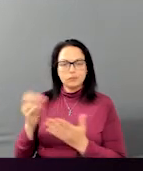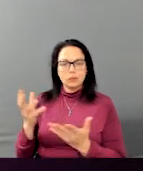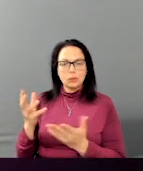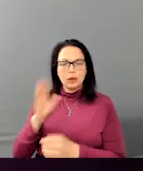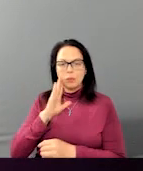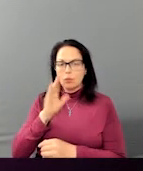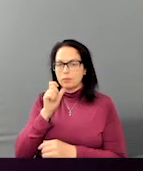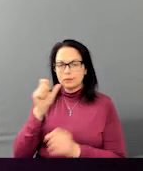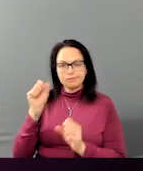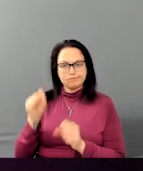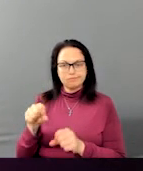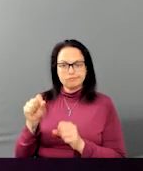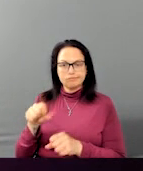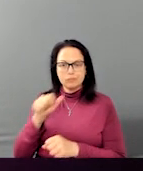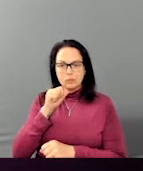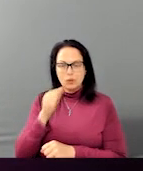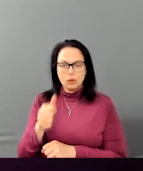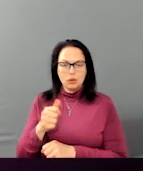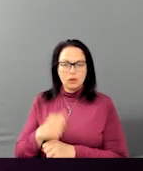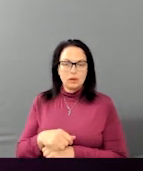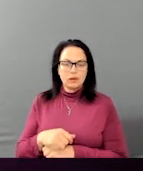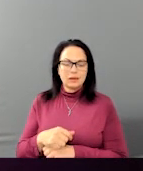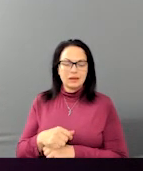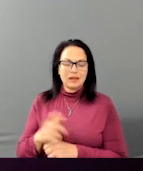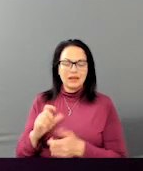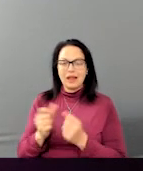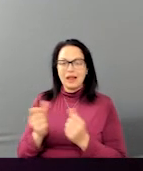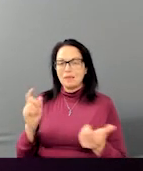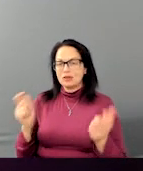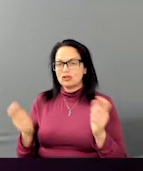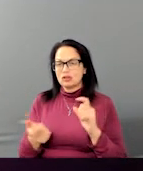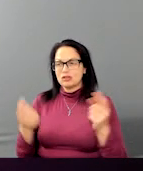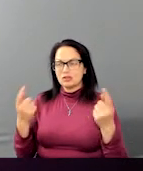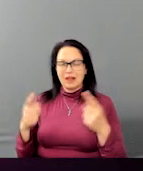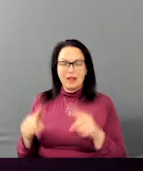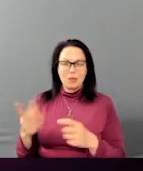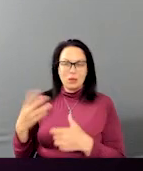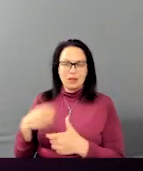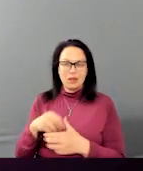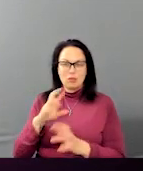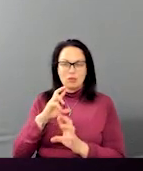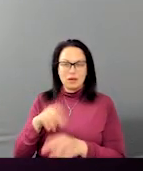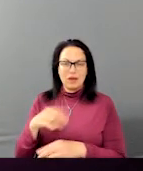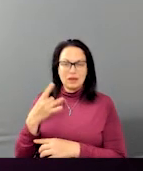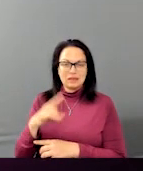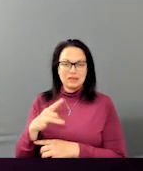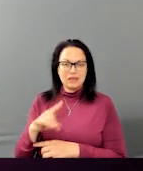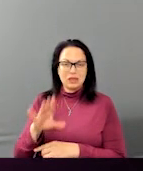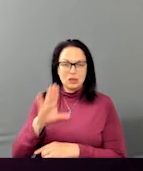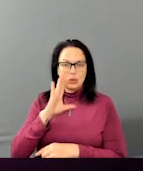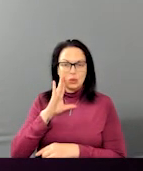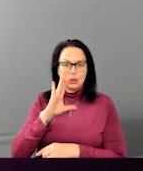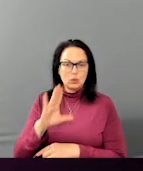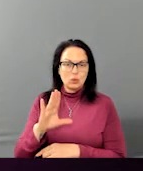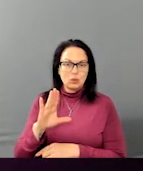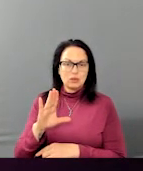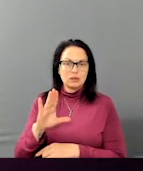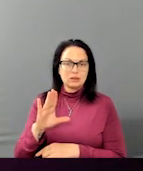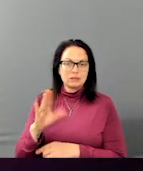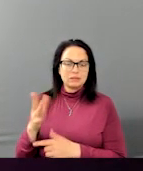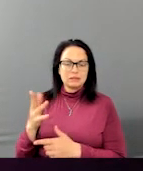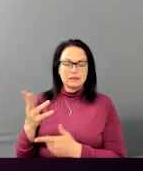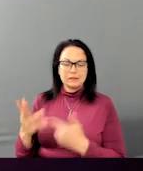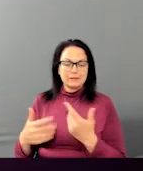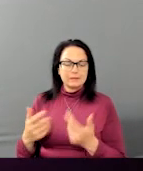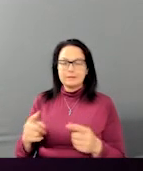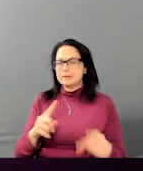be possible. The amount of change that happened in React 18 would take a whole team basically to create a